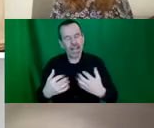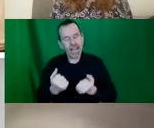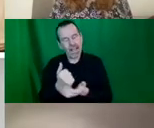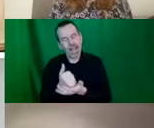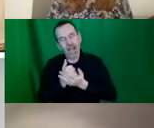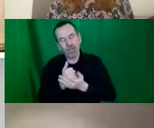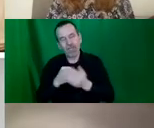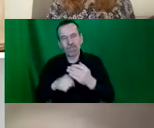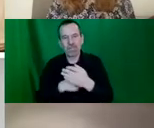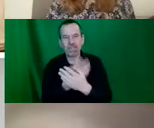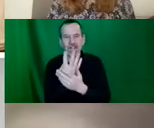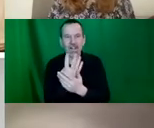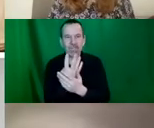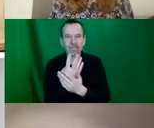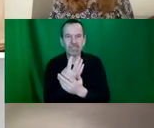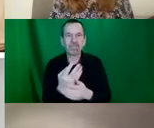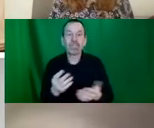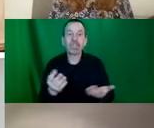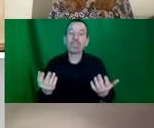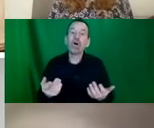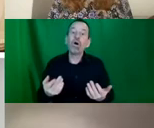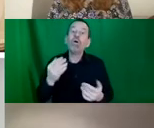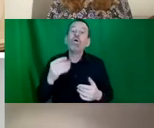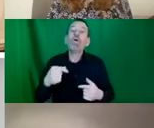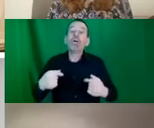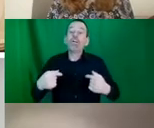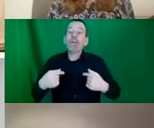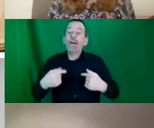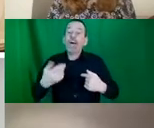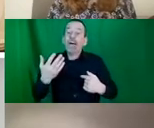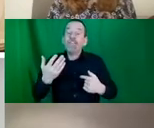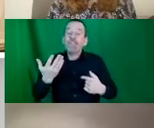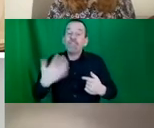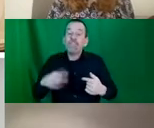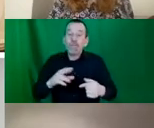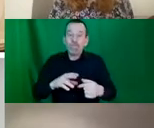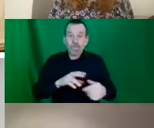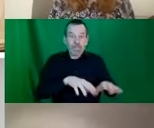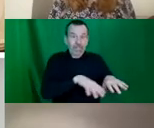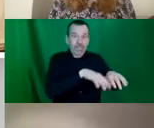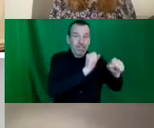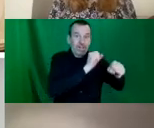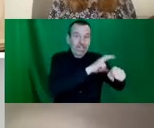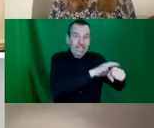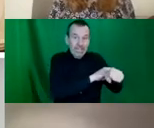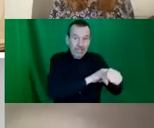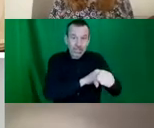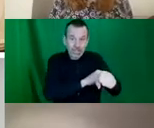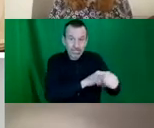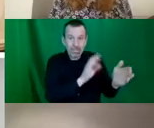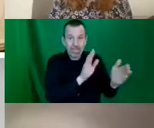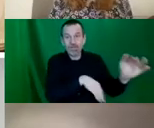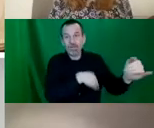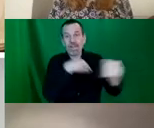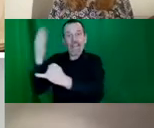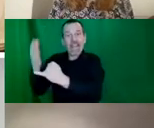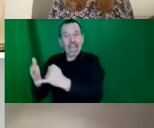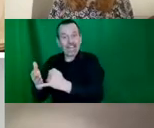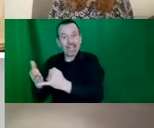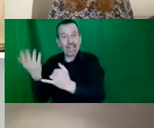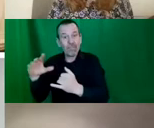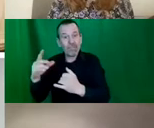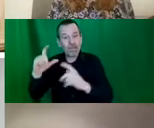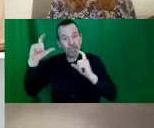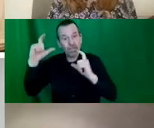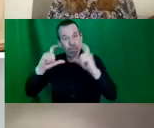Since beginning my internship, I've been compiling short recordings from each day. I originally planned this to show just how varied a conservator's job is